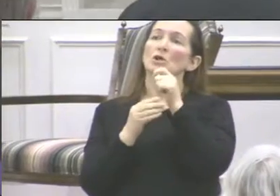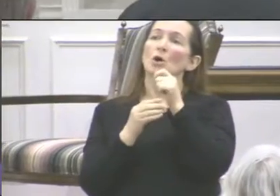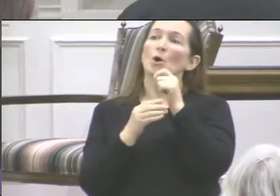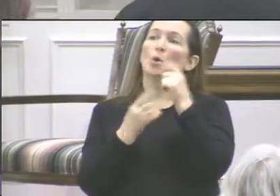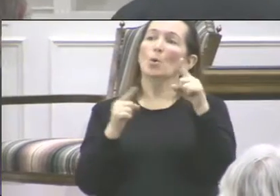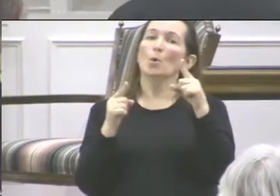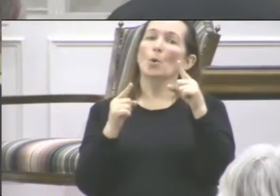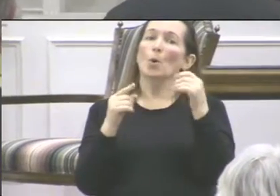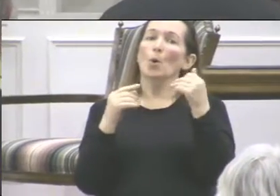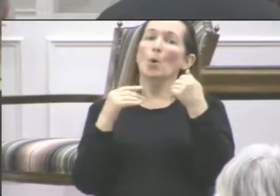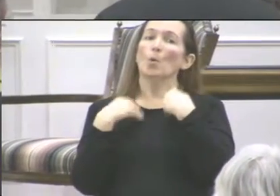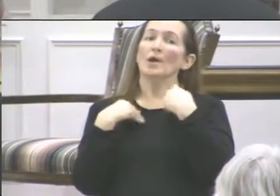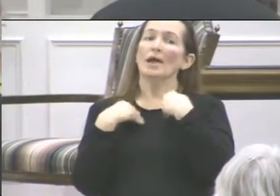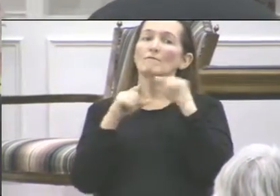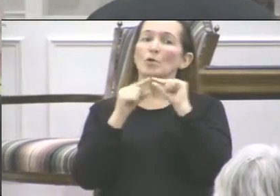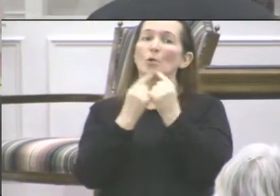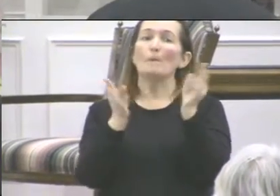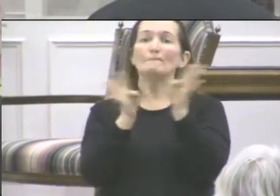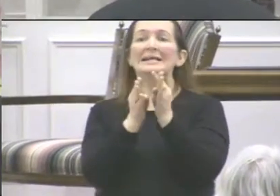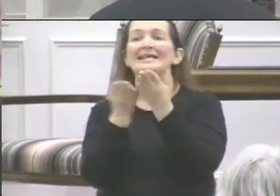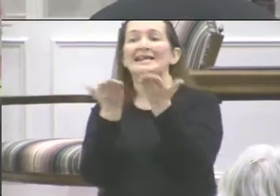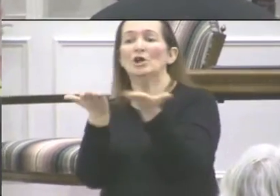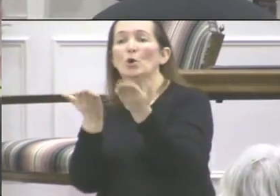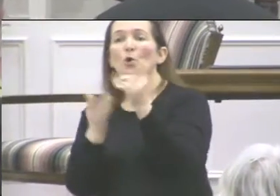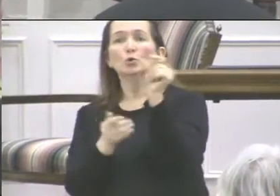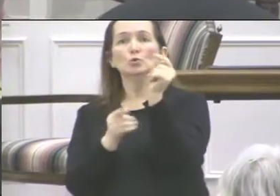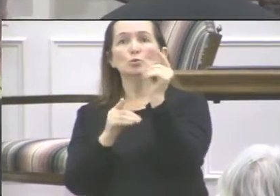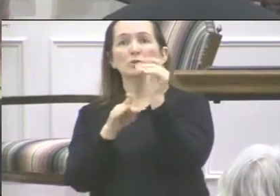at all, we do have a group.